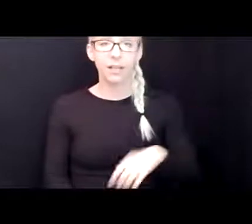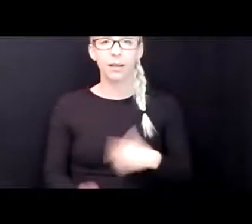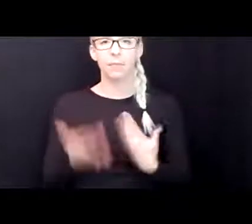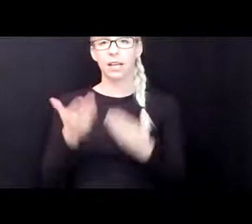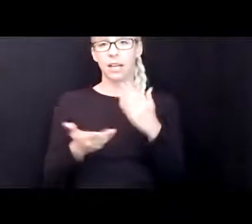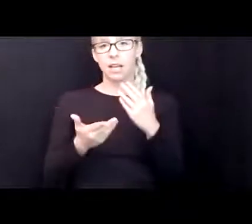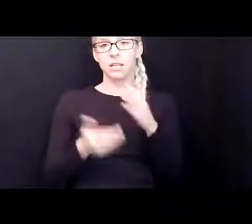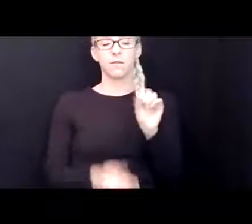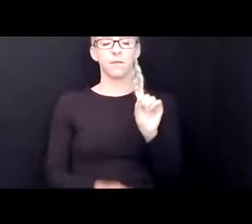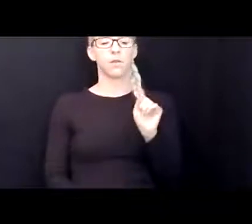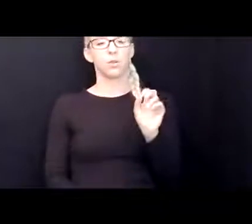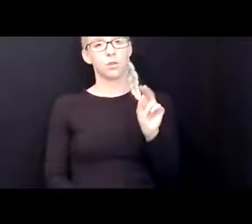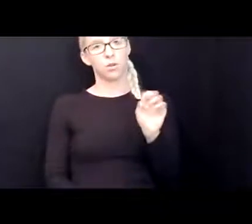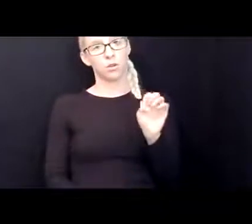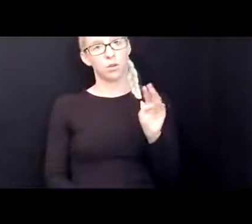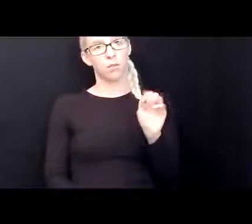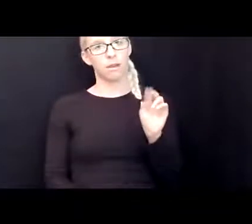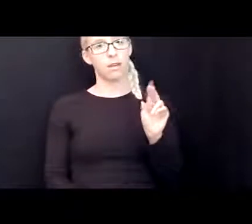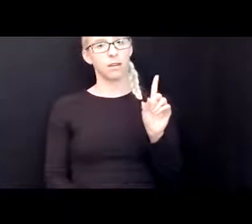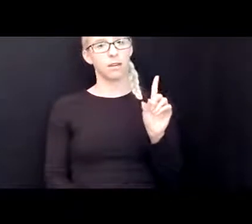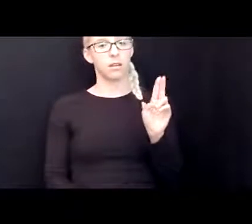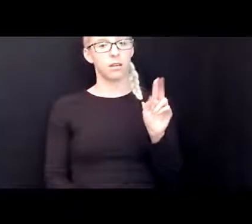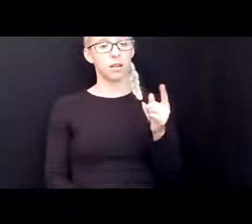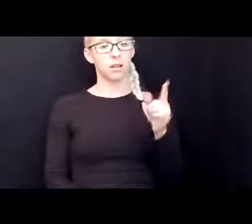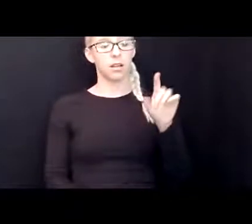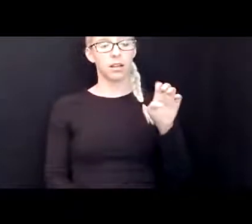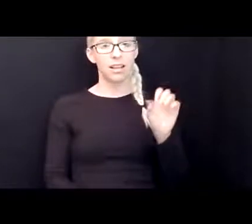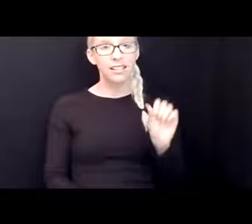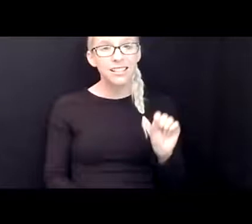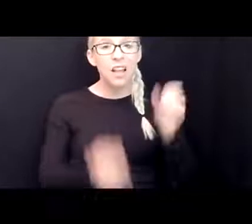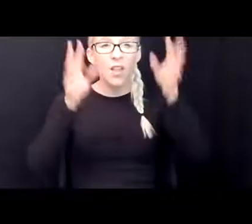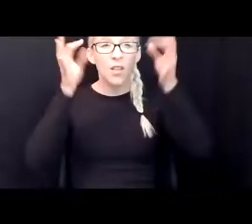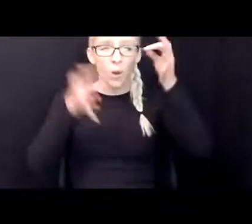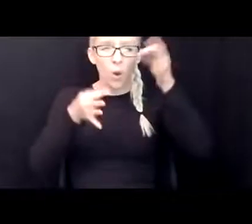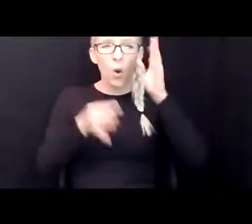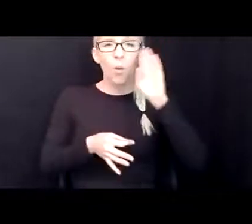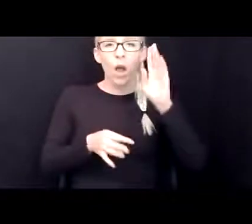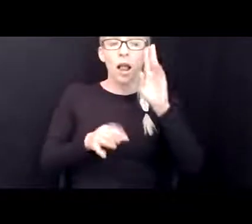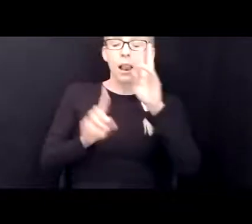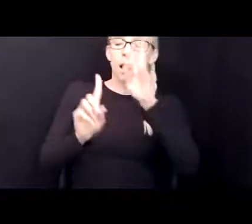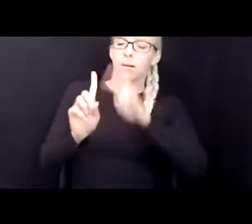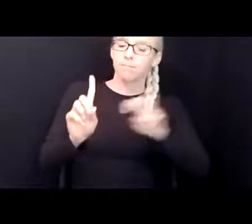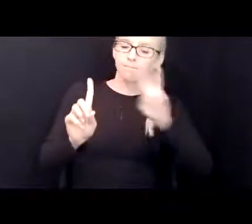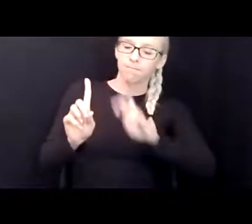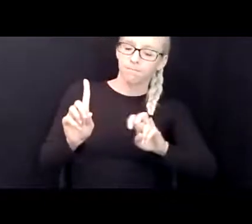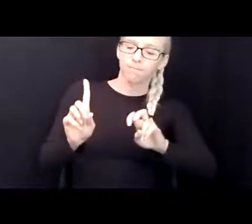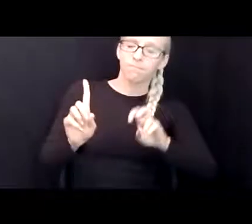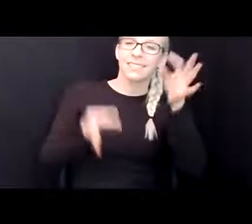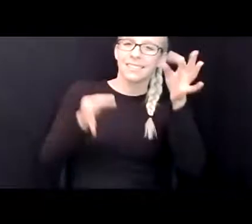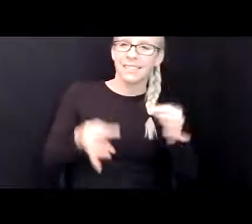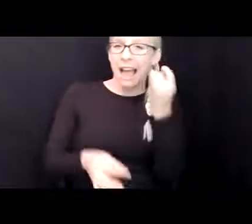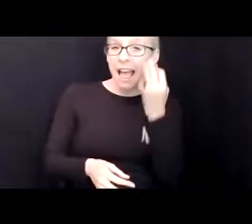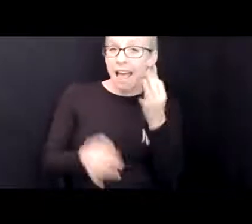Stoneman Douglas, that's one of the rights that the court will also evaluate in addition to the ones in the statute. And just